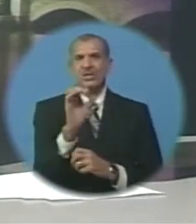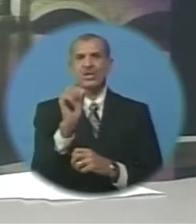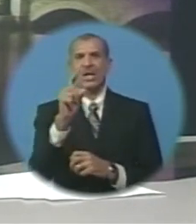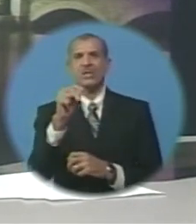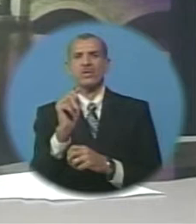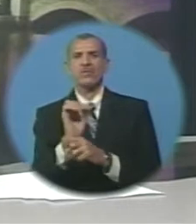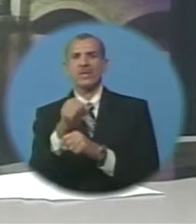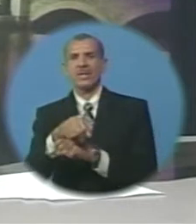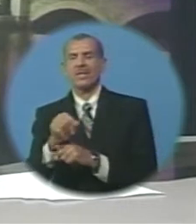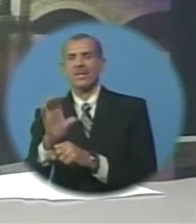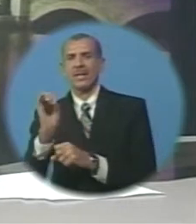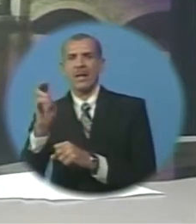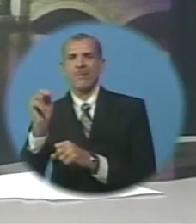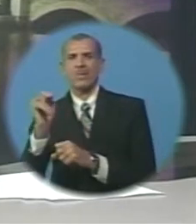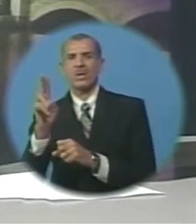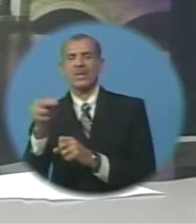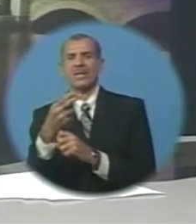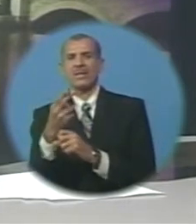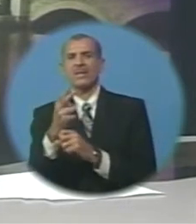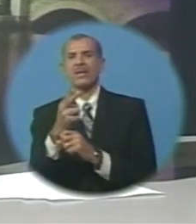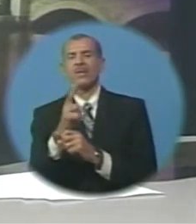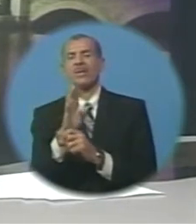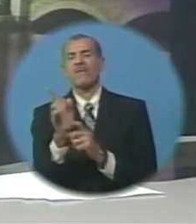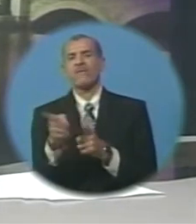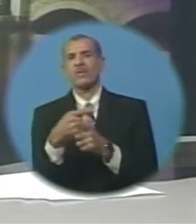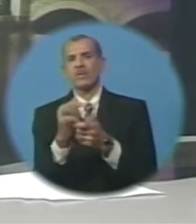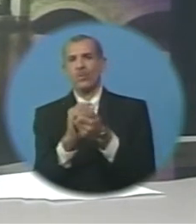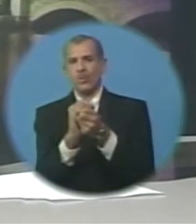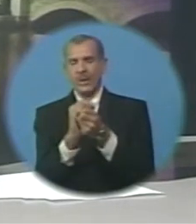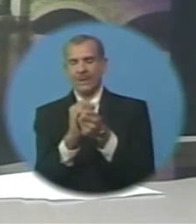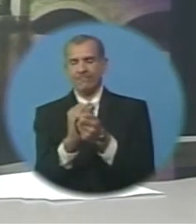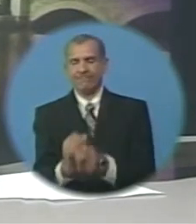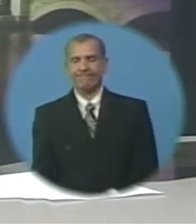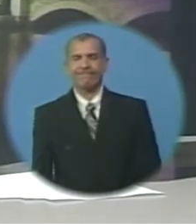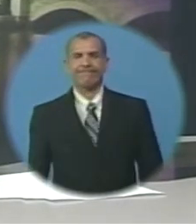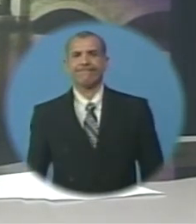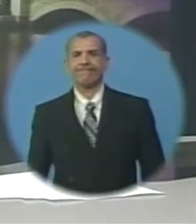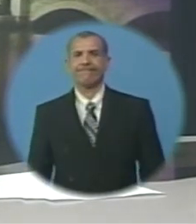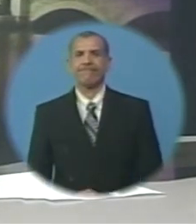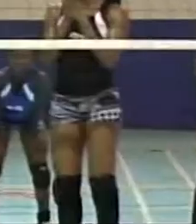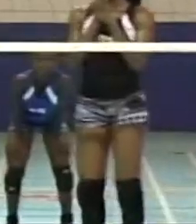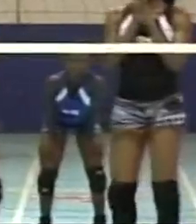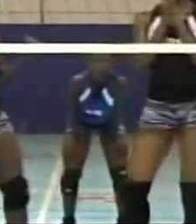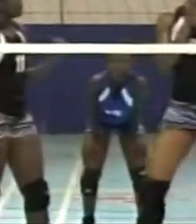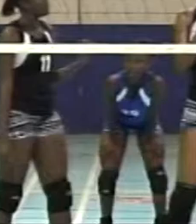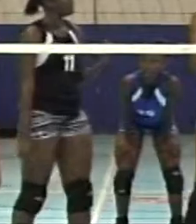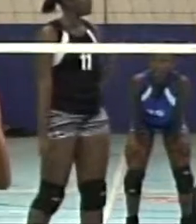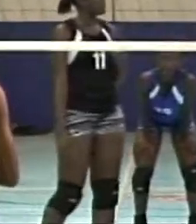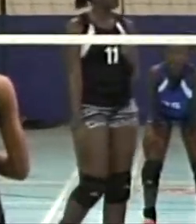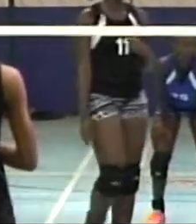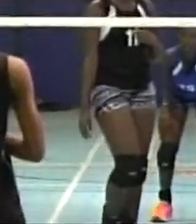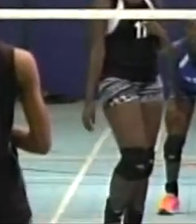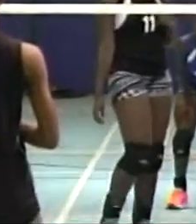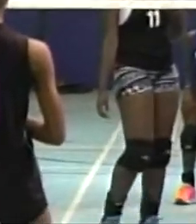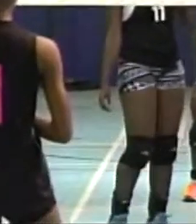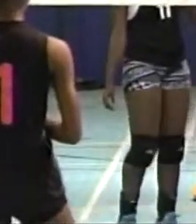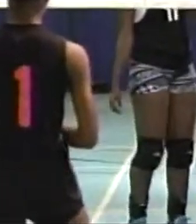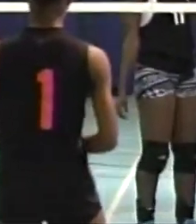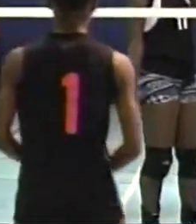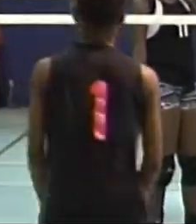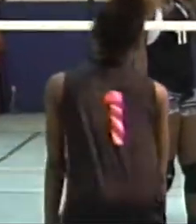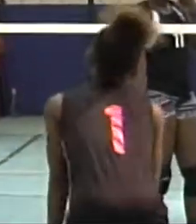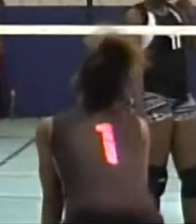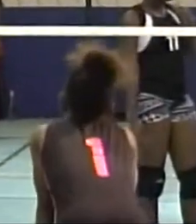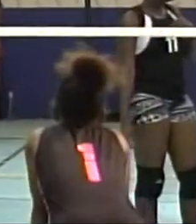Club United in straight sets to pick up their first win. Here's Mark Seal. We begin in the second set